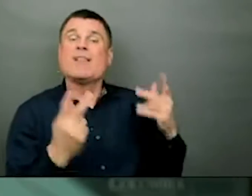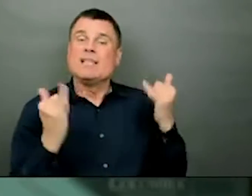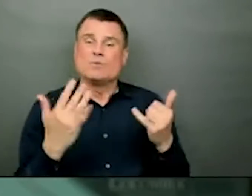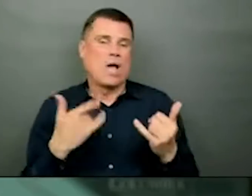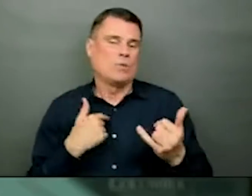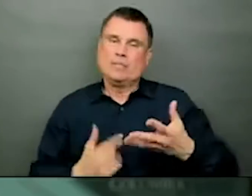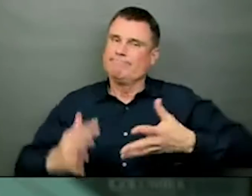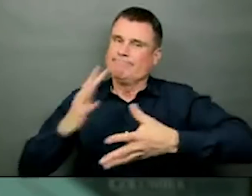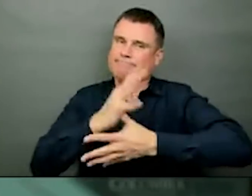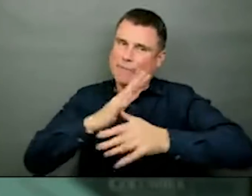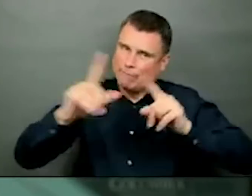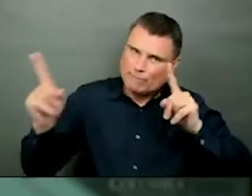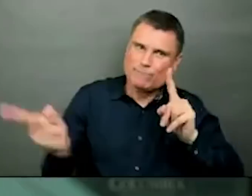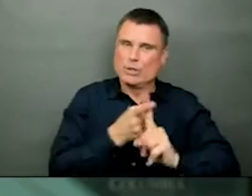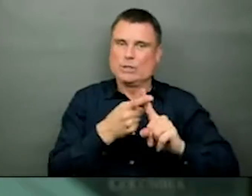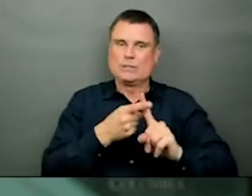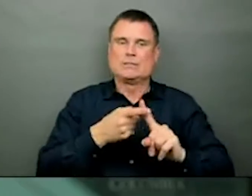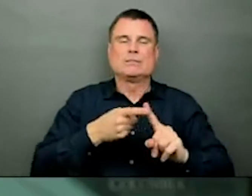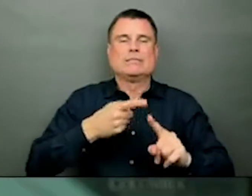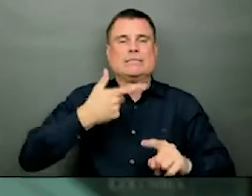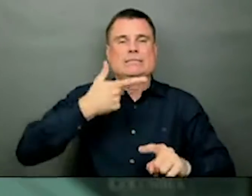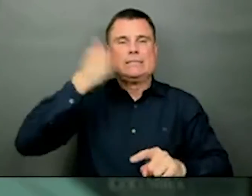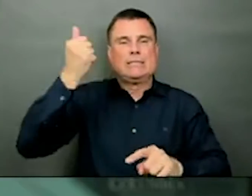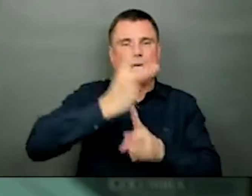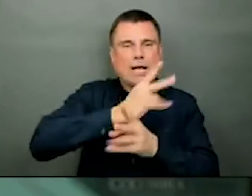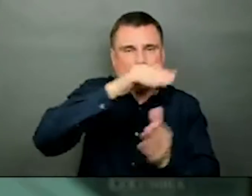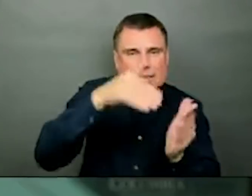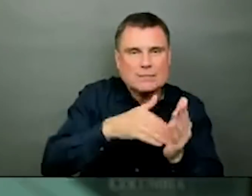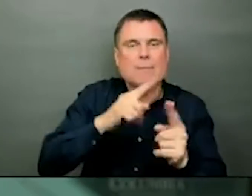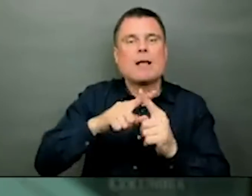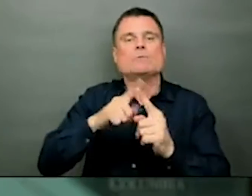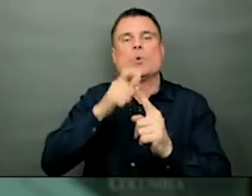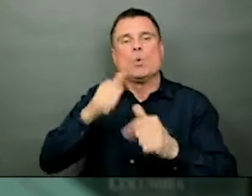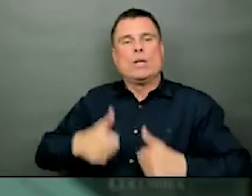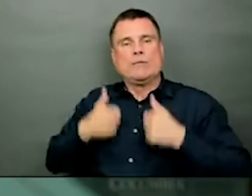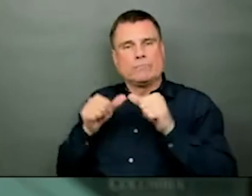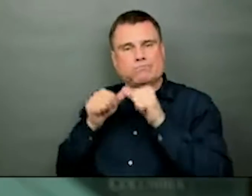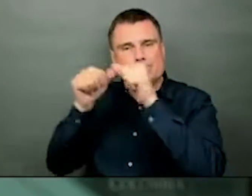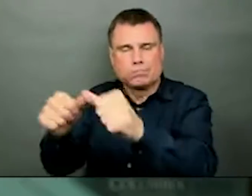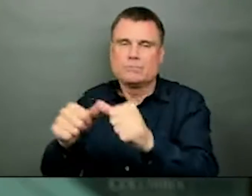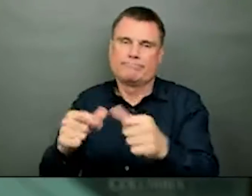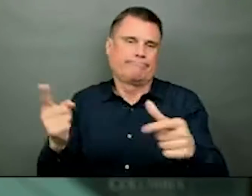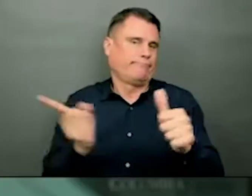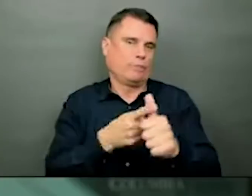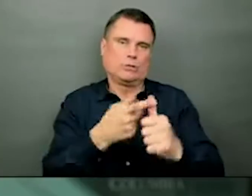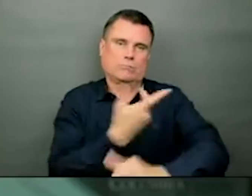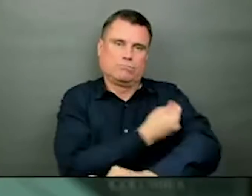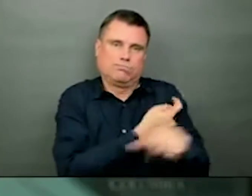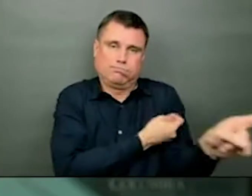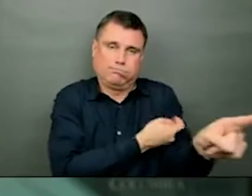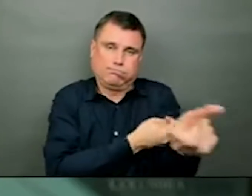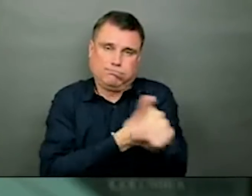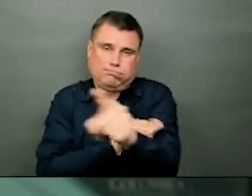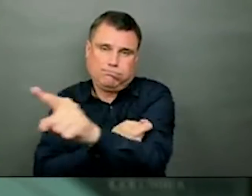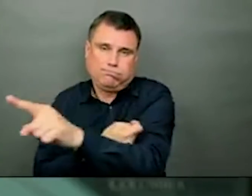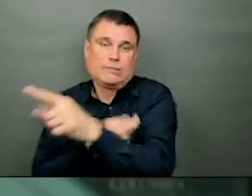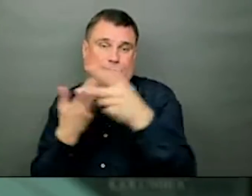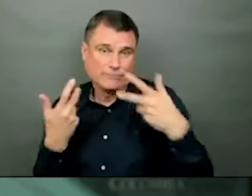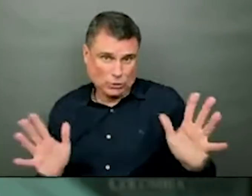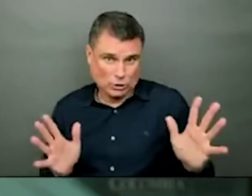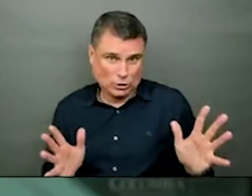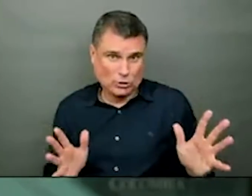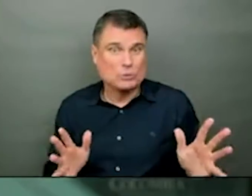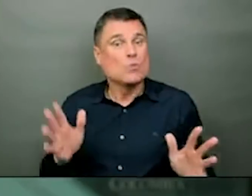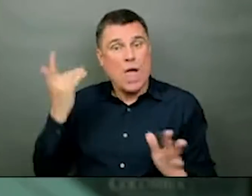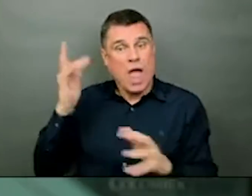of many other jurisdictions, because we understand that the impact of COVID-19 on long-term care is not just the cases and not